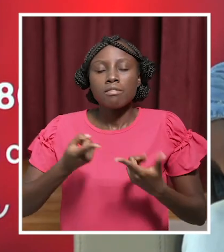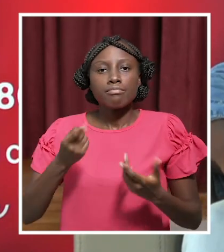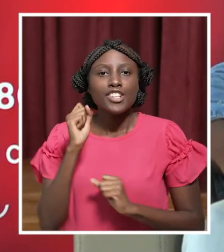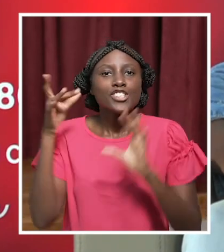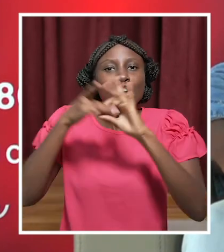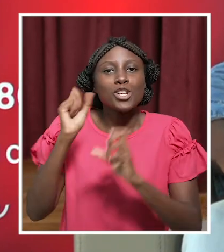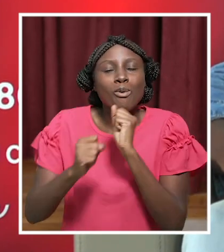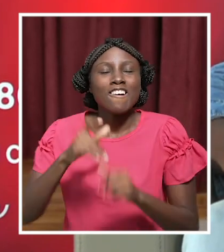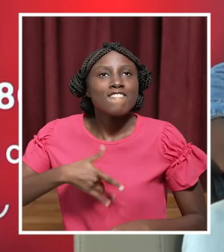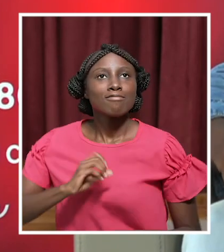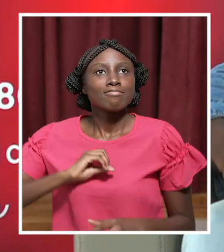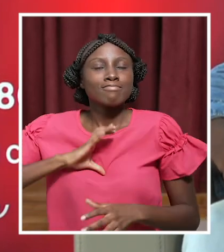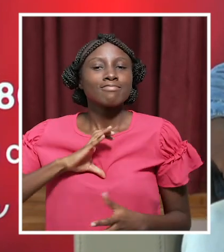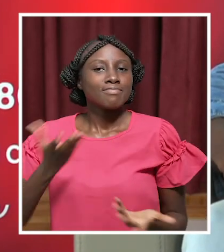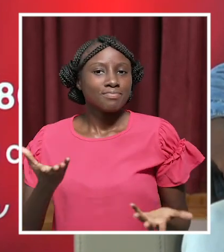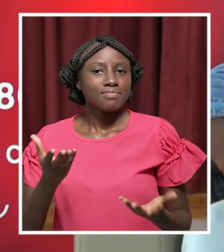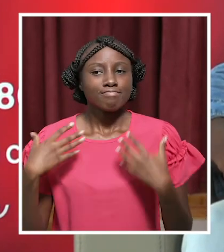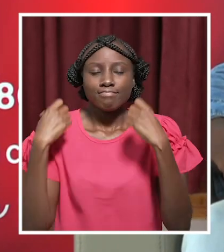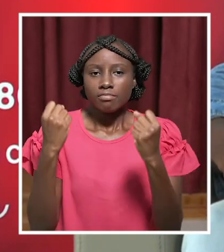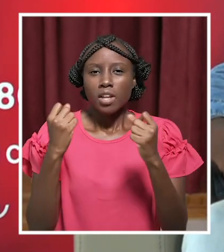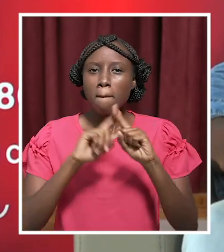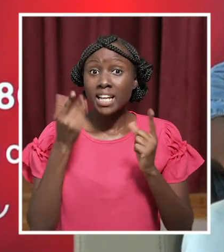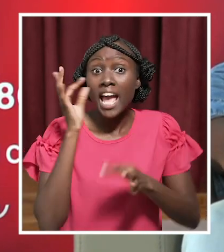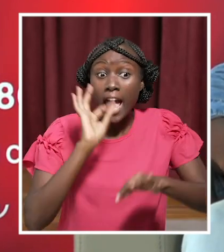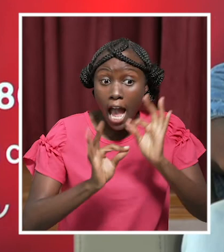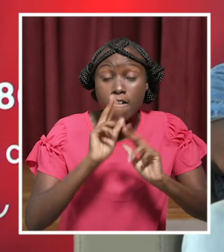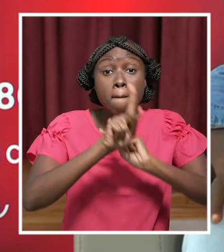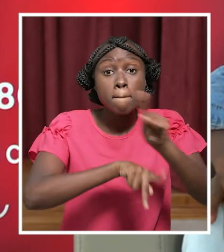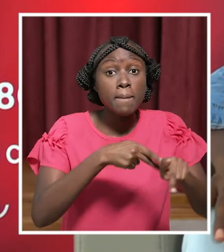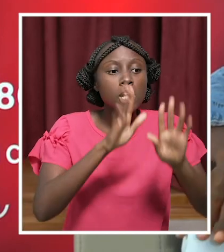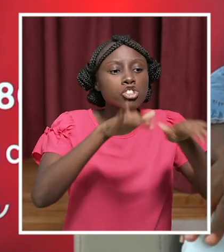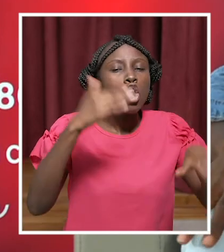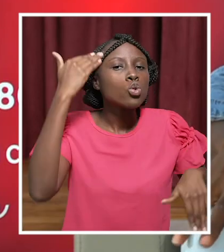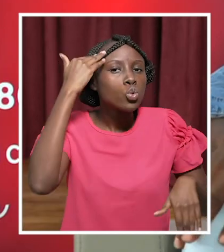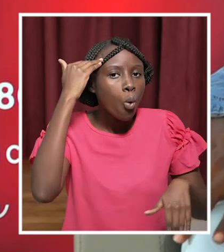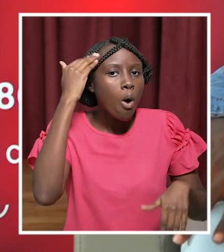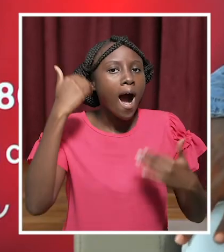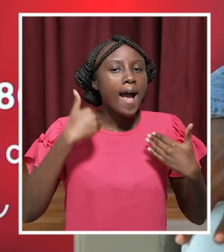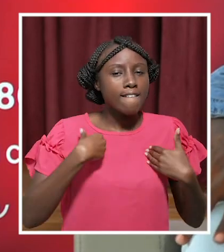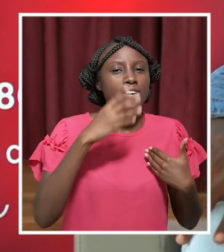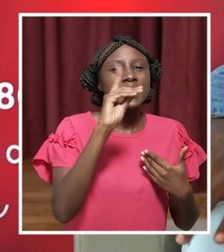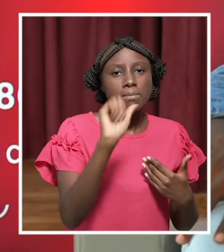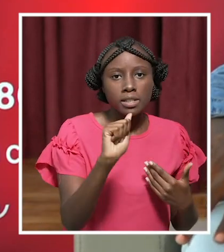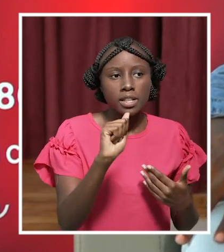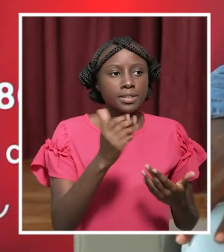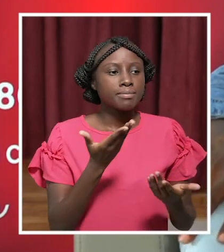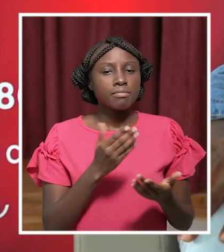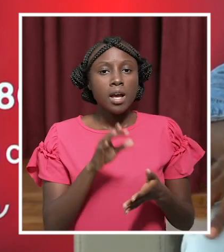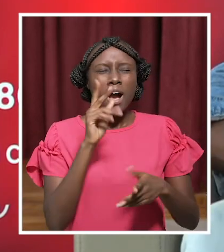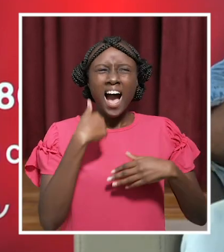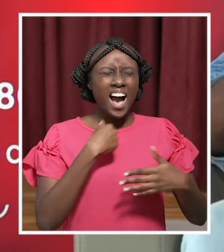if they understand that is a disability that they have, they could say, you know what, I'm not good at academics because of my disability.